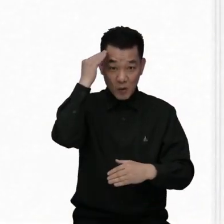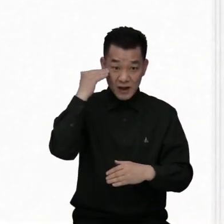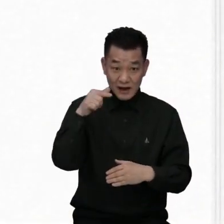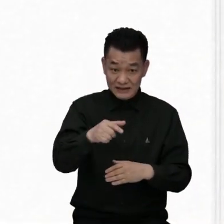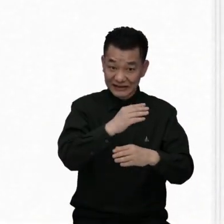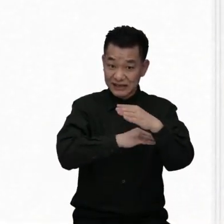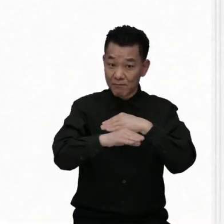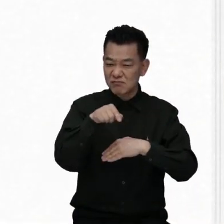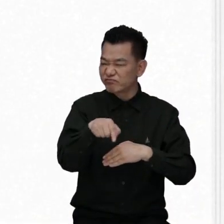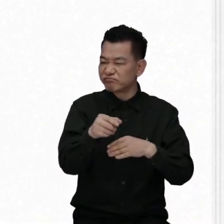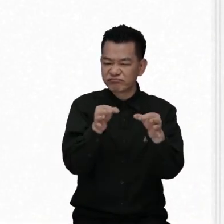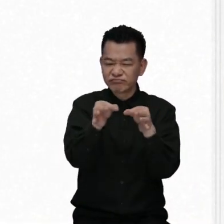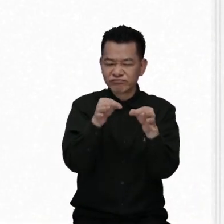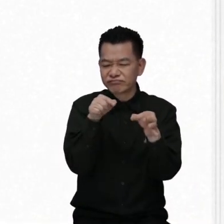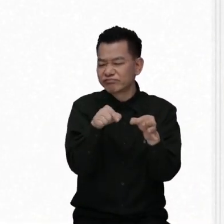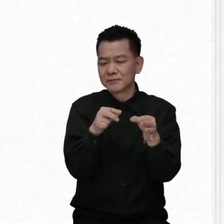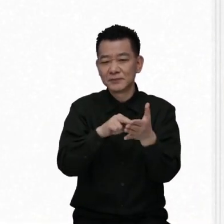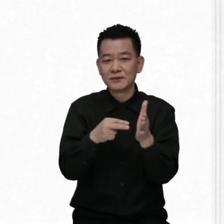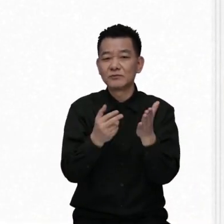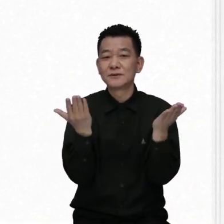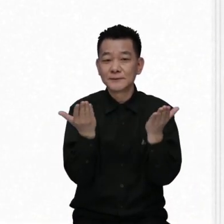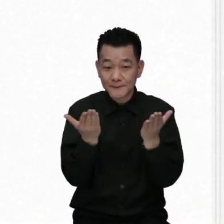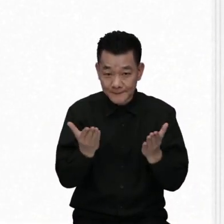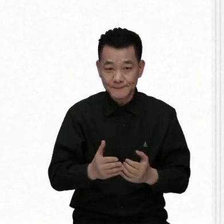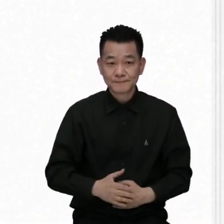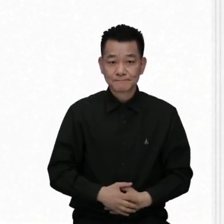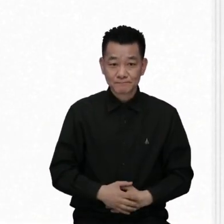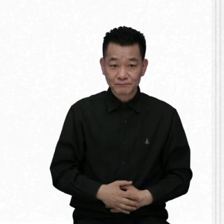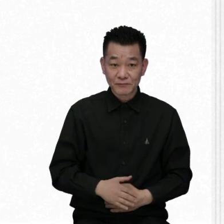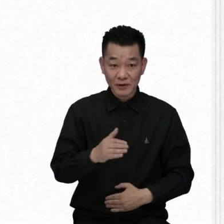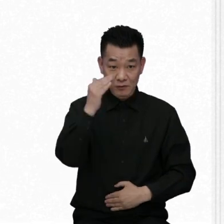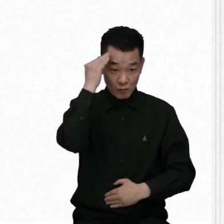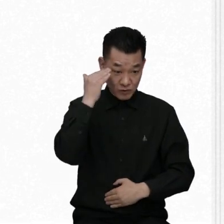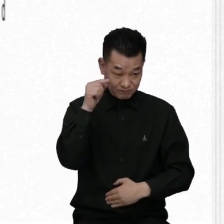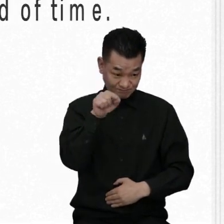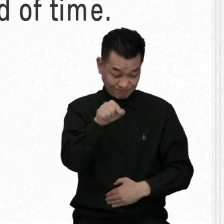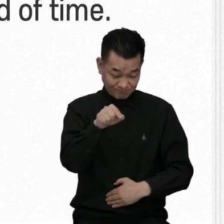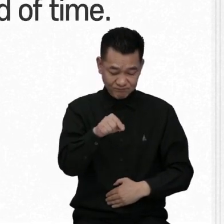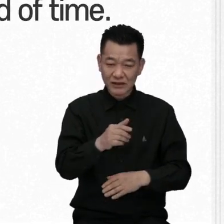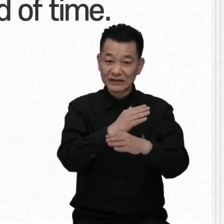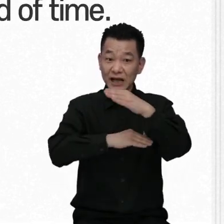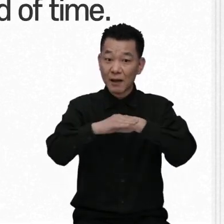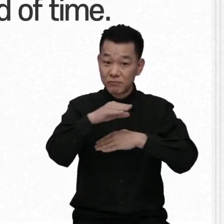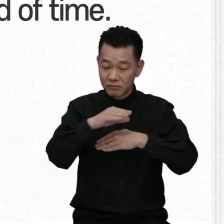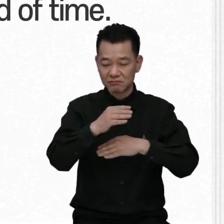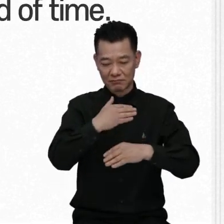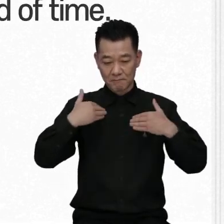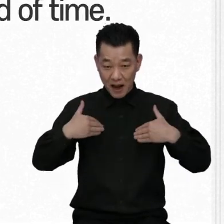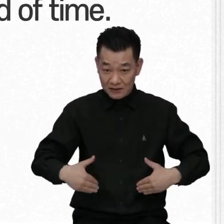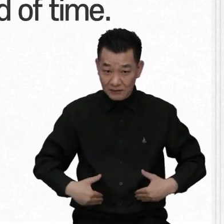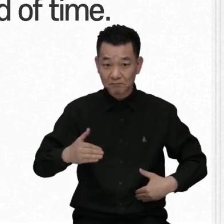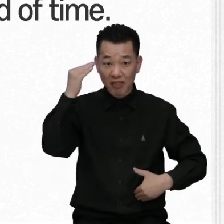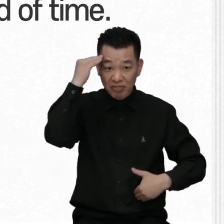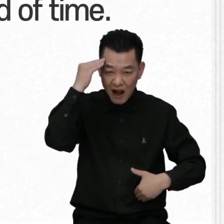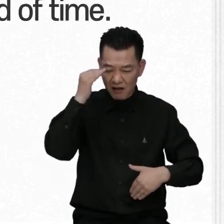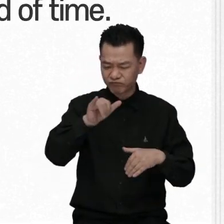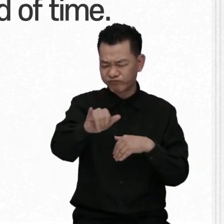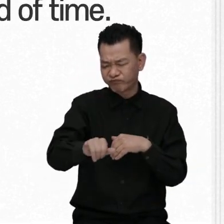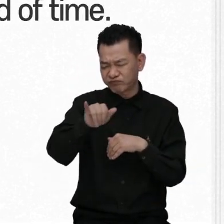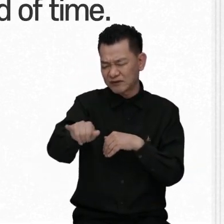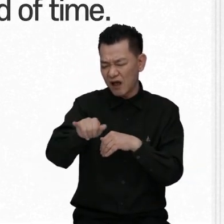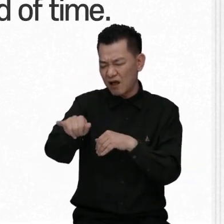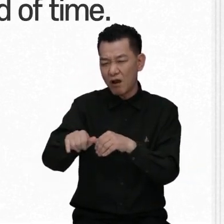In Korea, a person with a disability is defined as a person whose daily life or social activity is